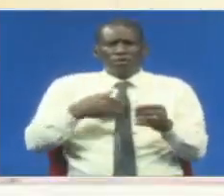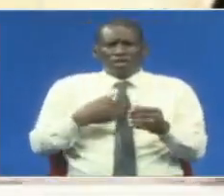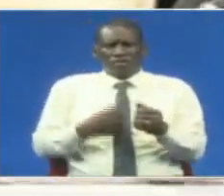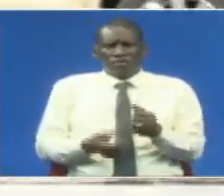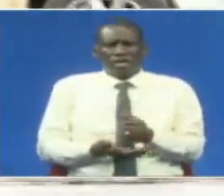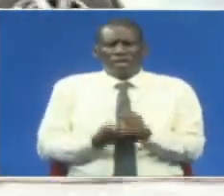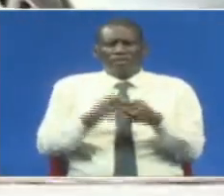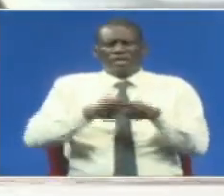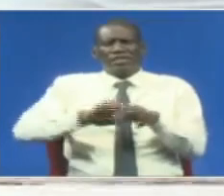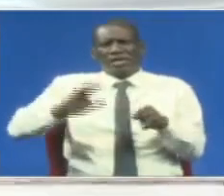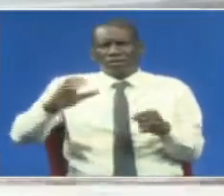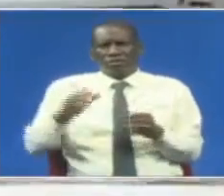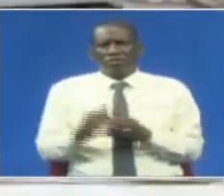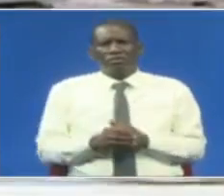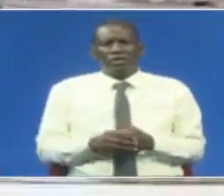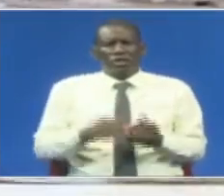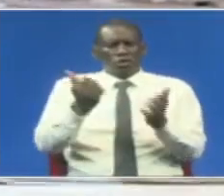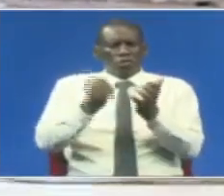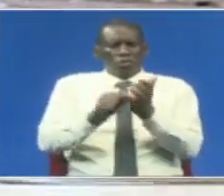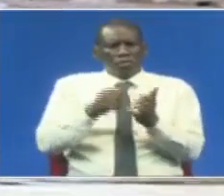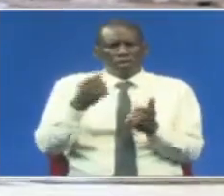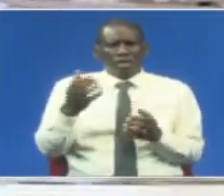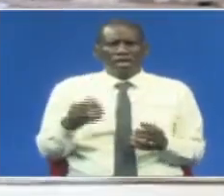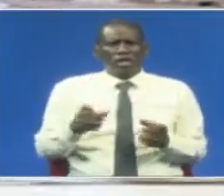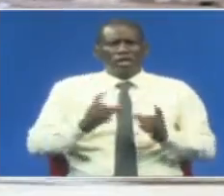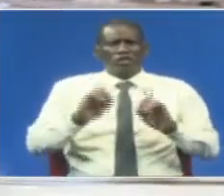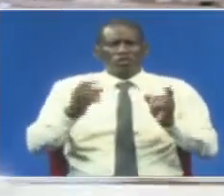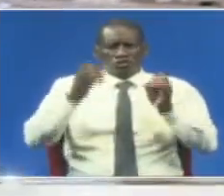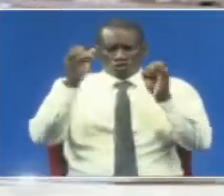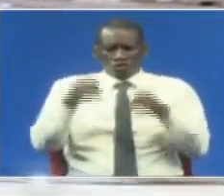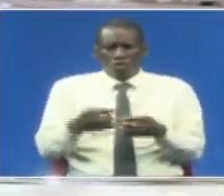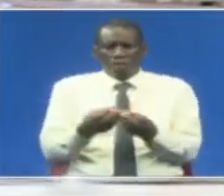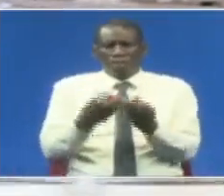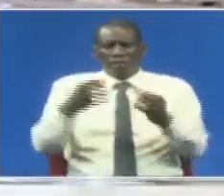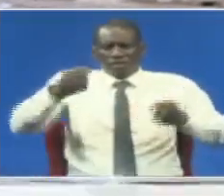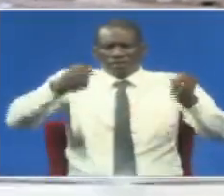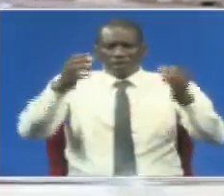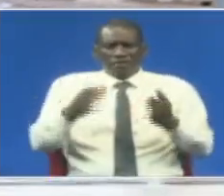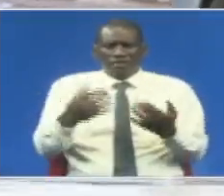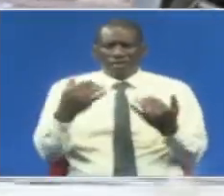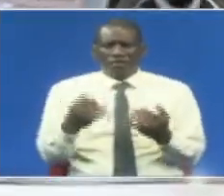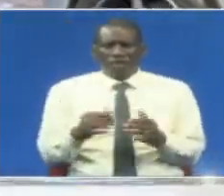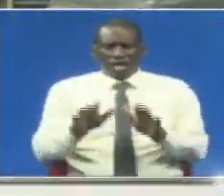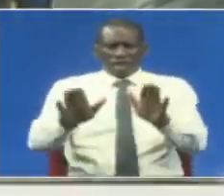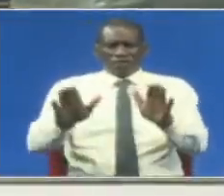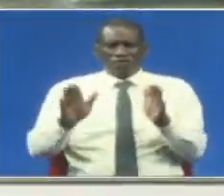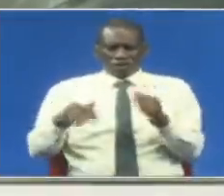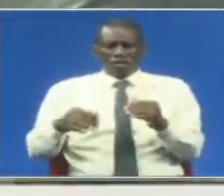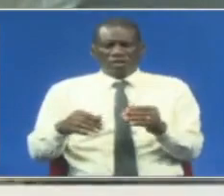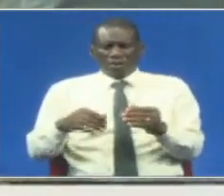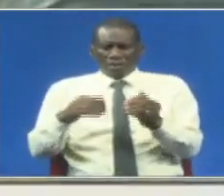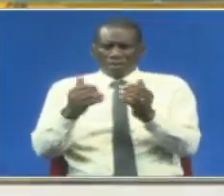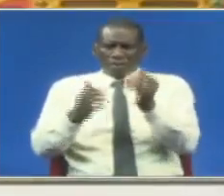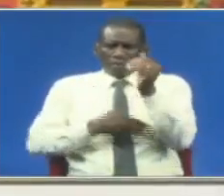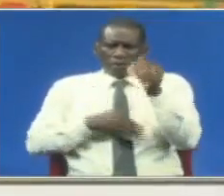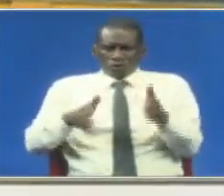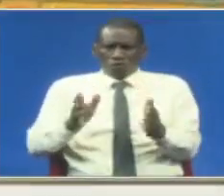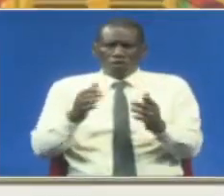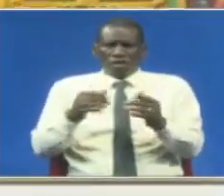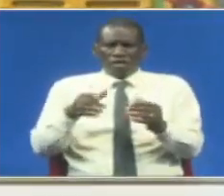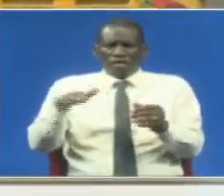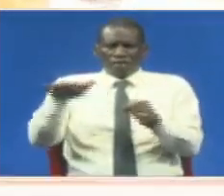county. The problem here is not new. Many motorists being forced to avoid potholes in a not so busy